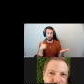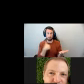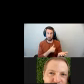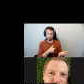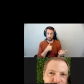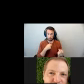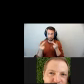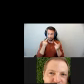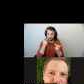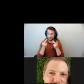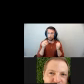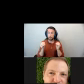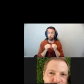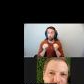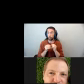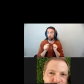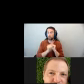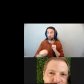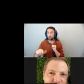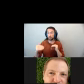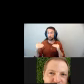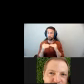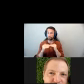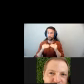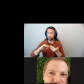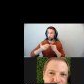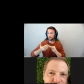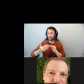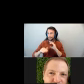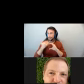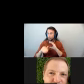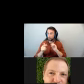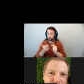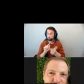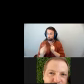the constituent community email exchanges that many people